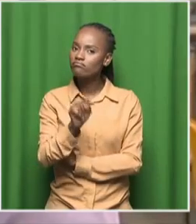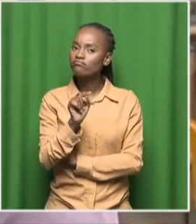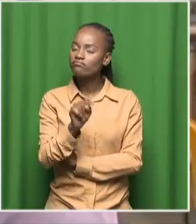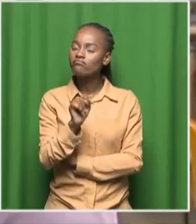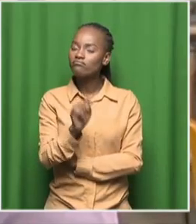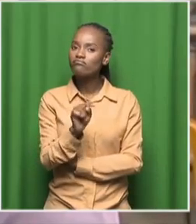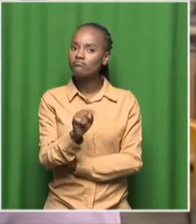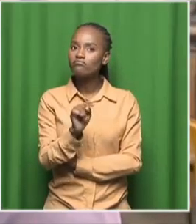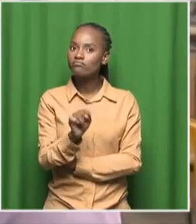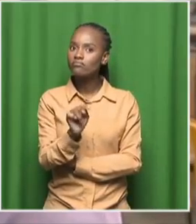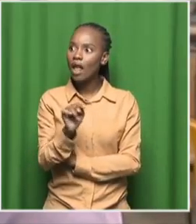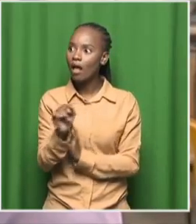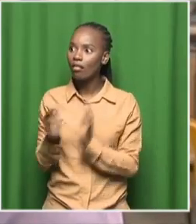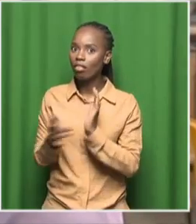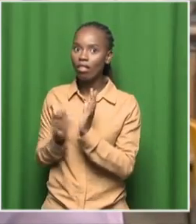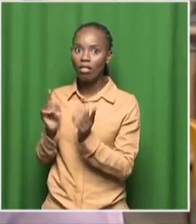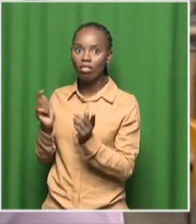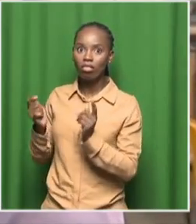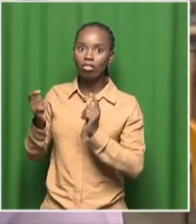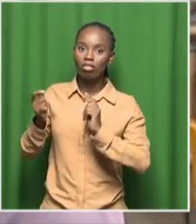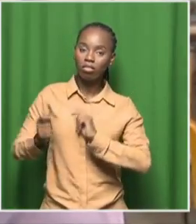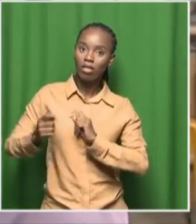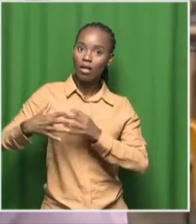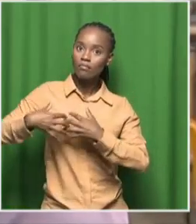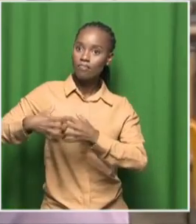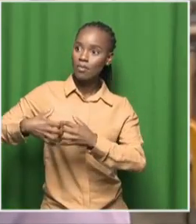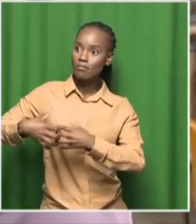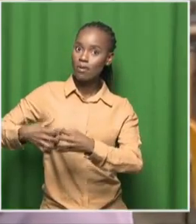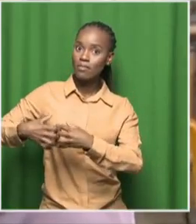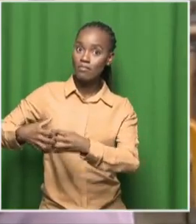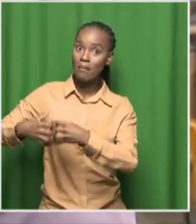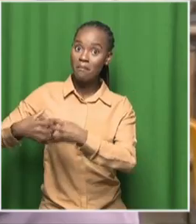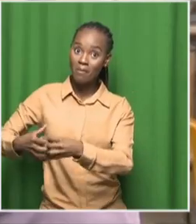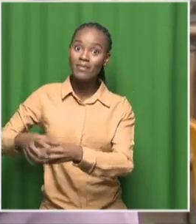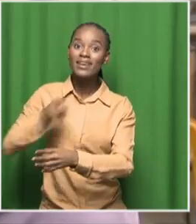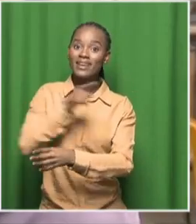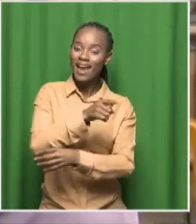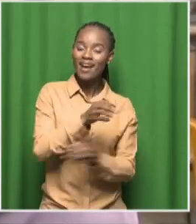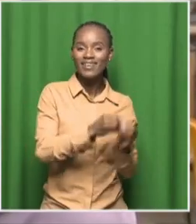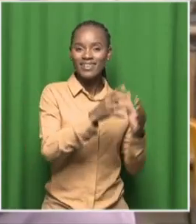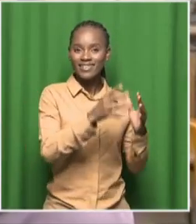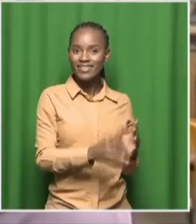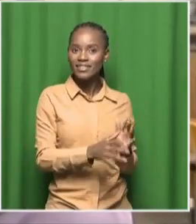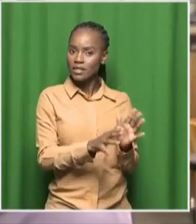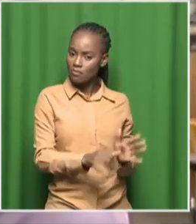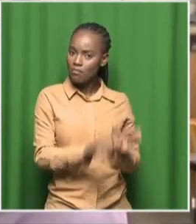about, the basic stuff, it's also about skills for the future. I